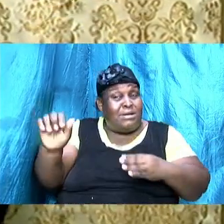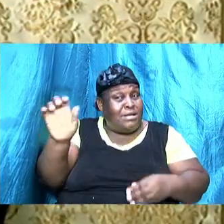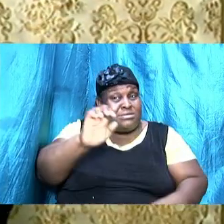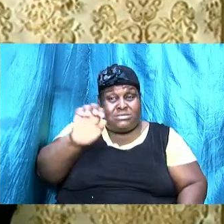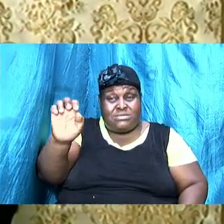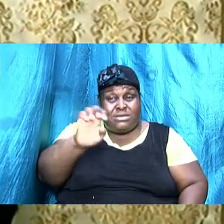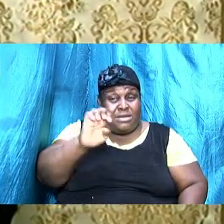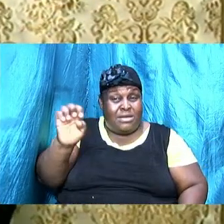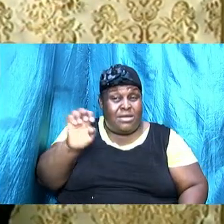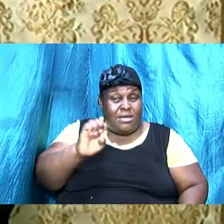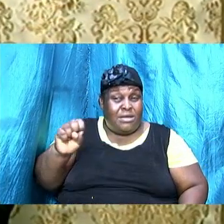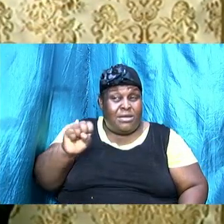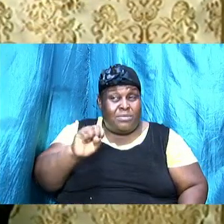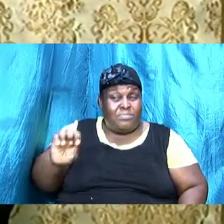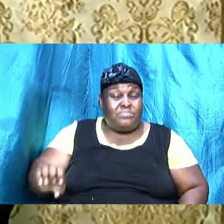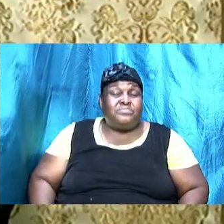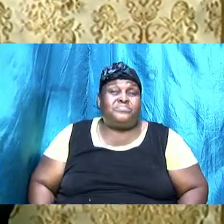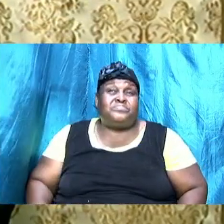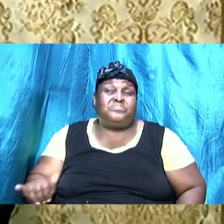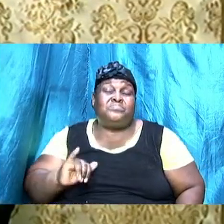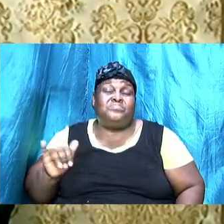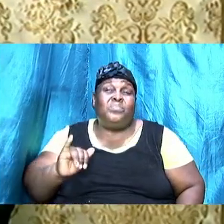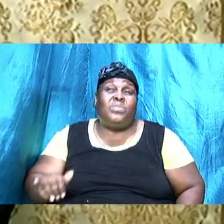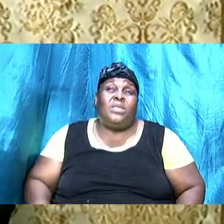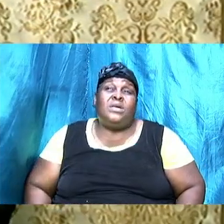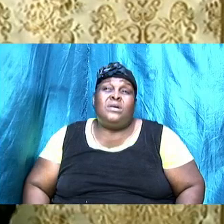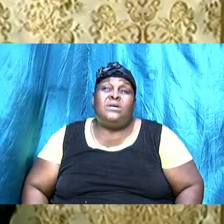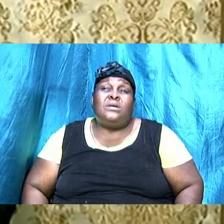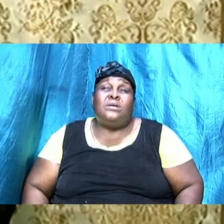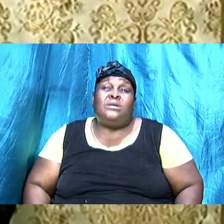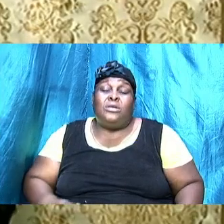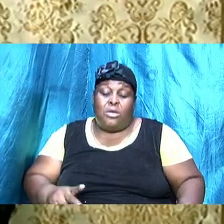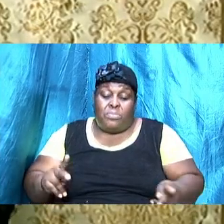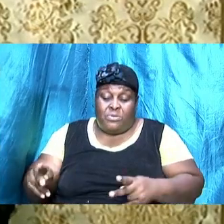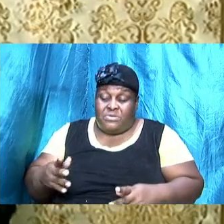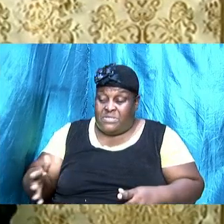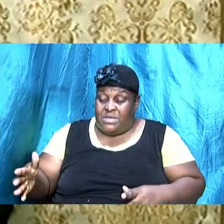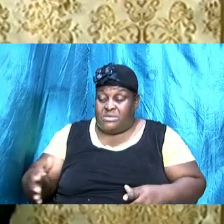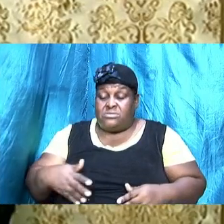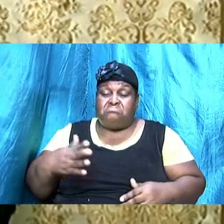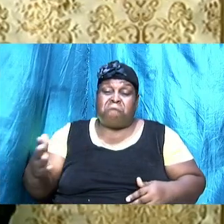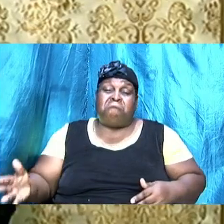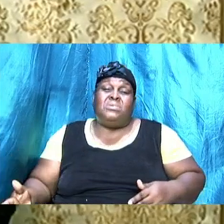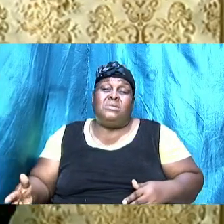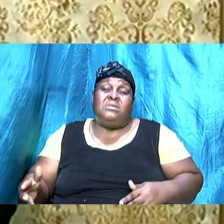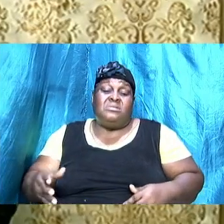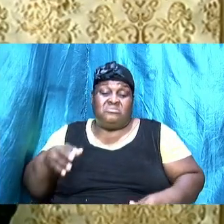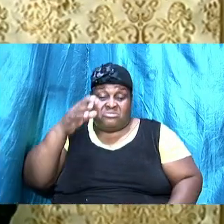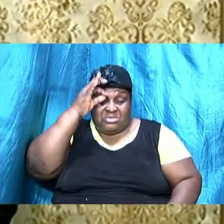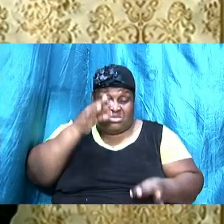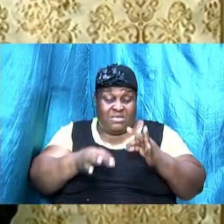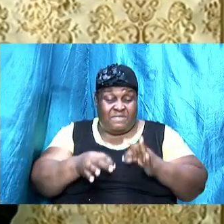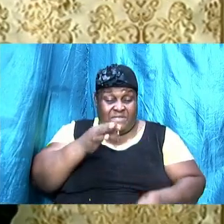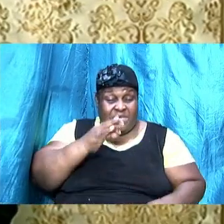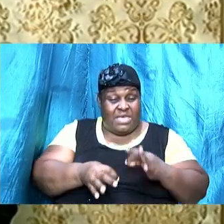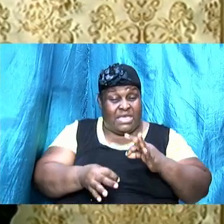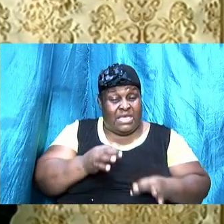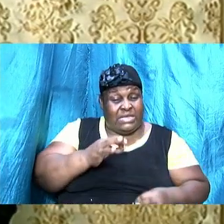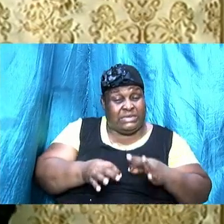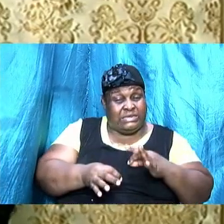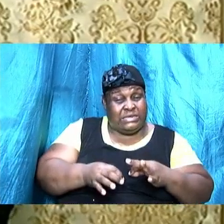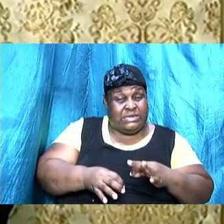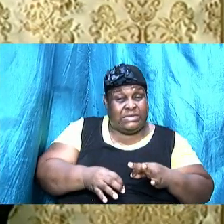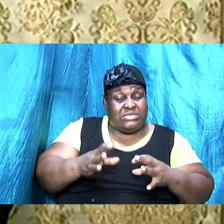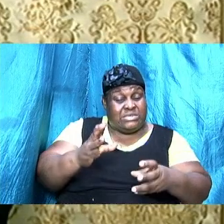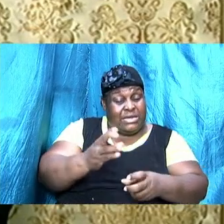aside to deal with matters in our relationships so that we might be justified or feel justified